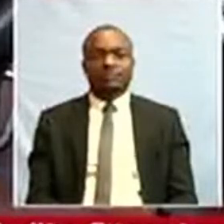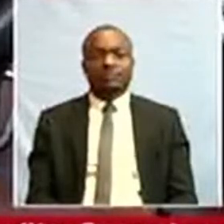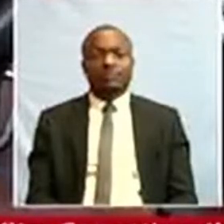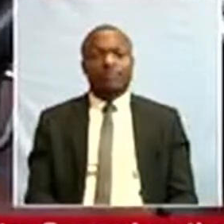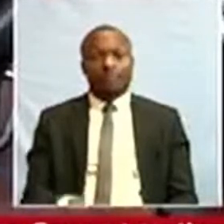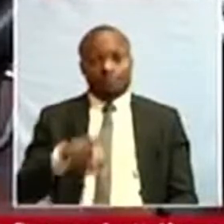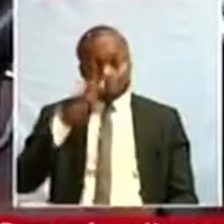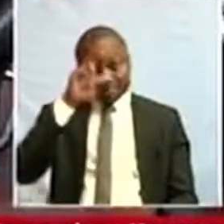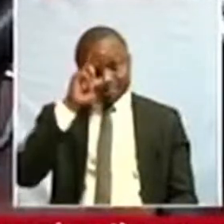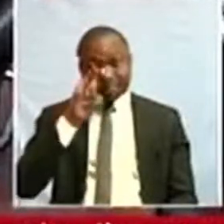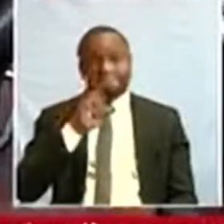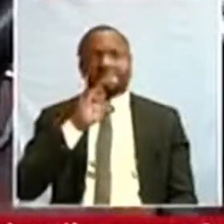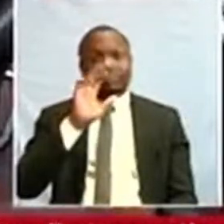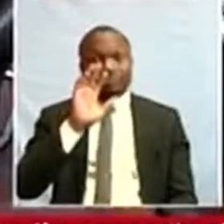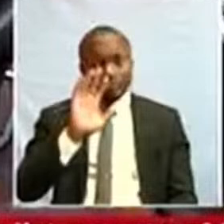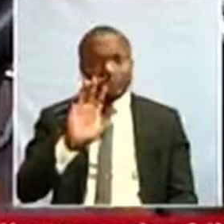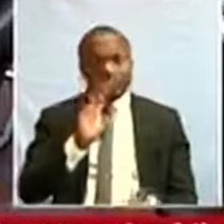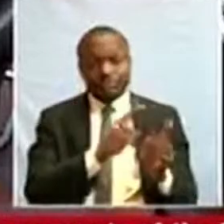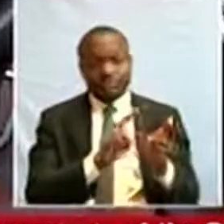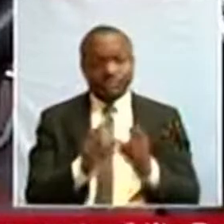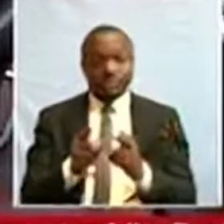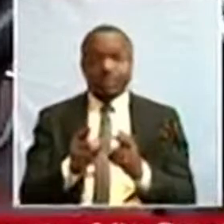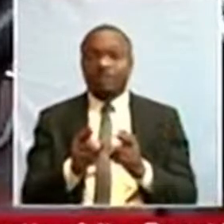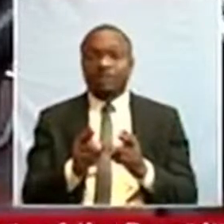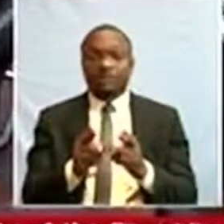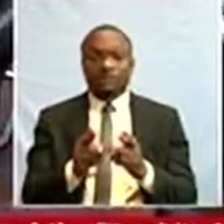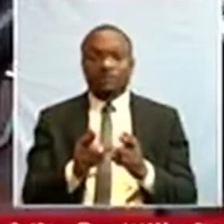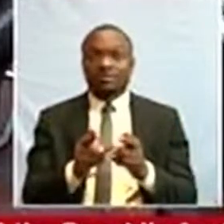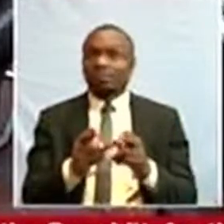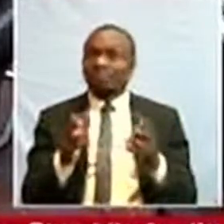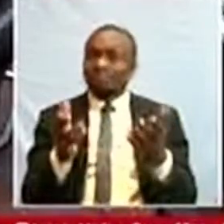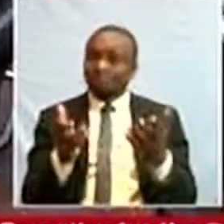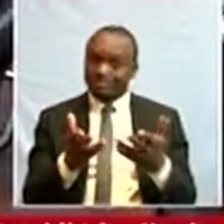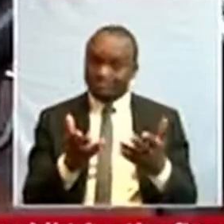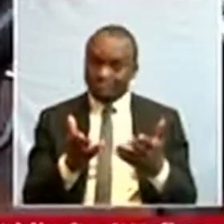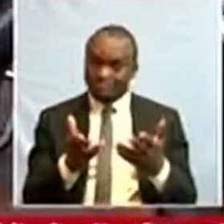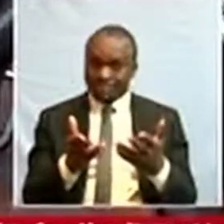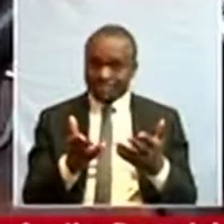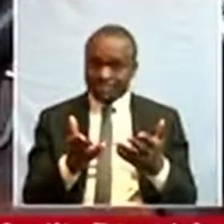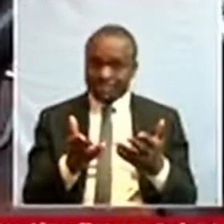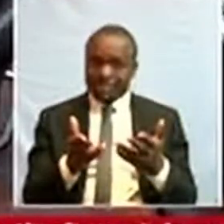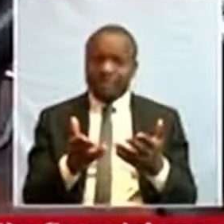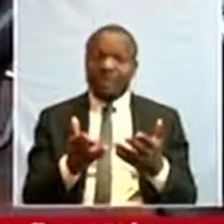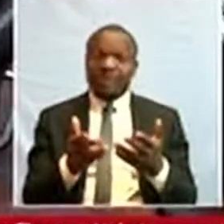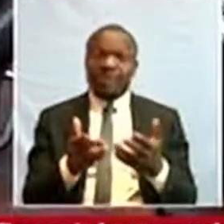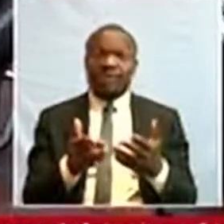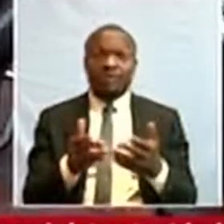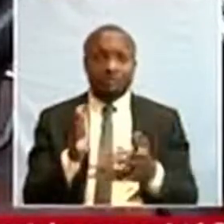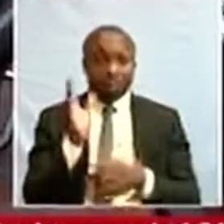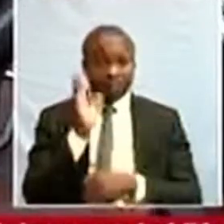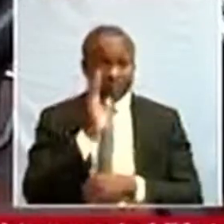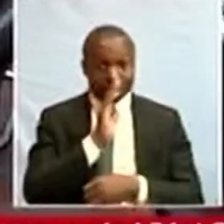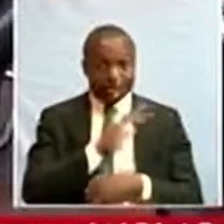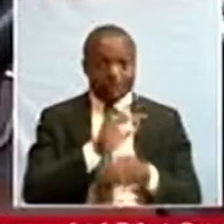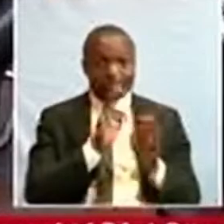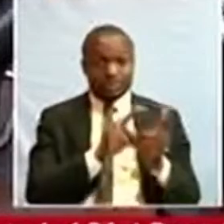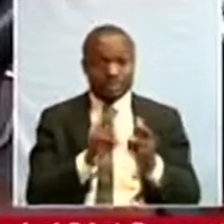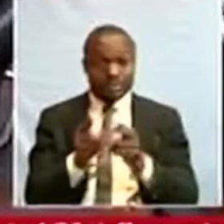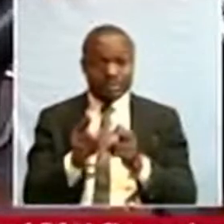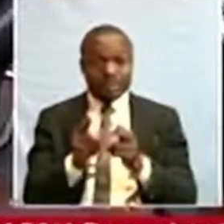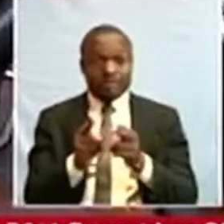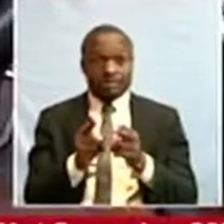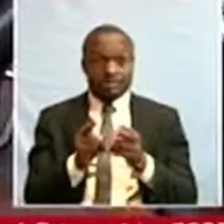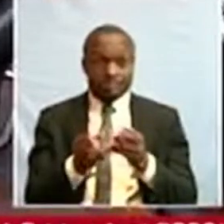for the goats, in your response, you didn't respond. That was a query. We have responded, I think, in the